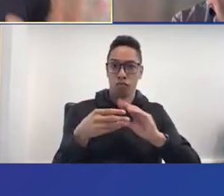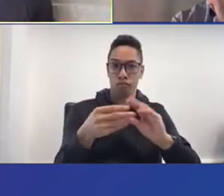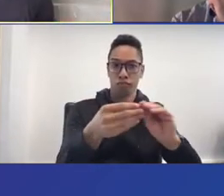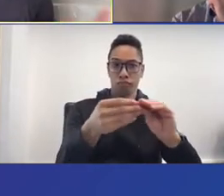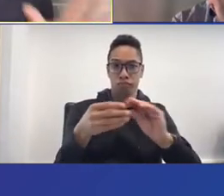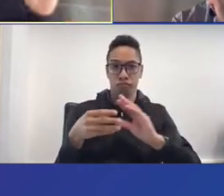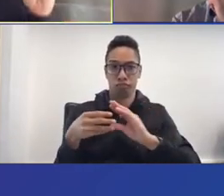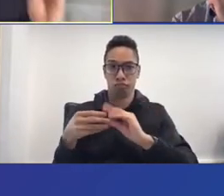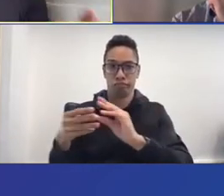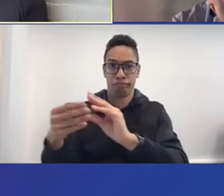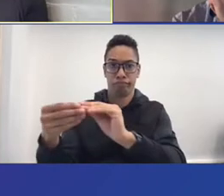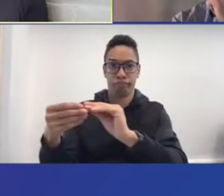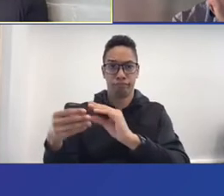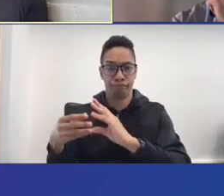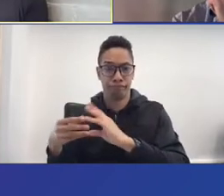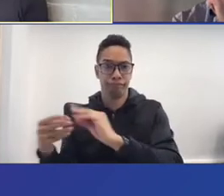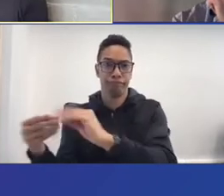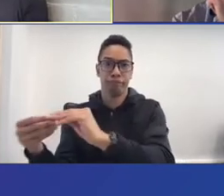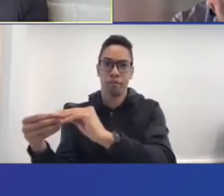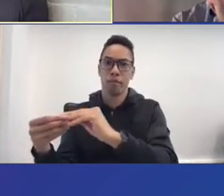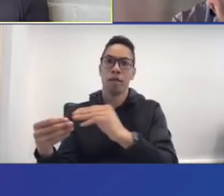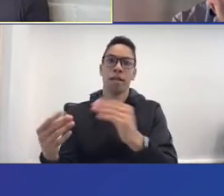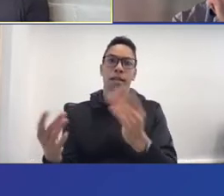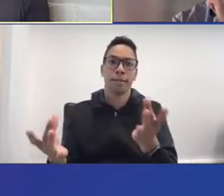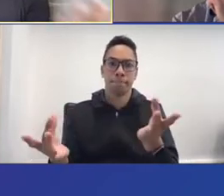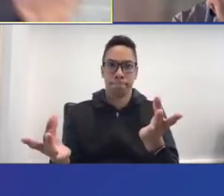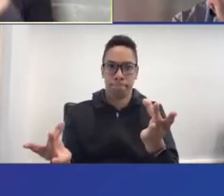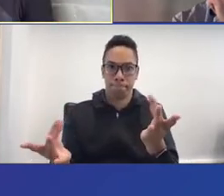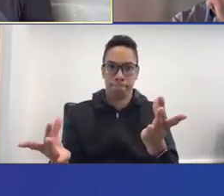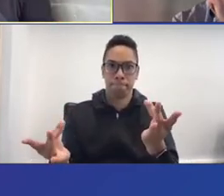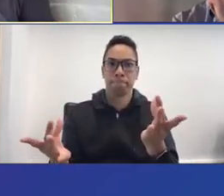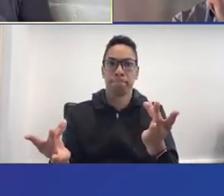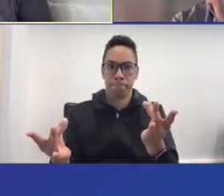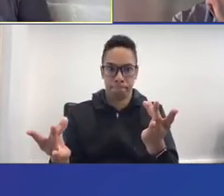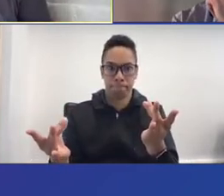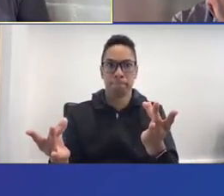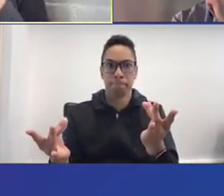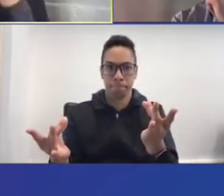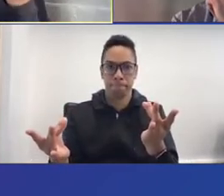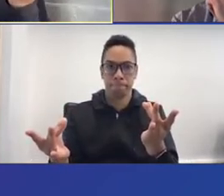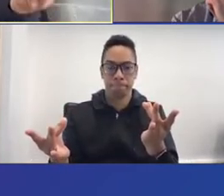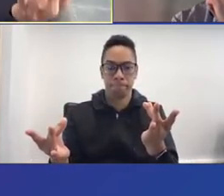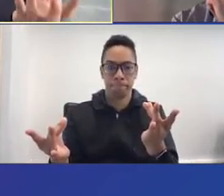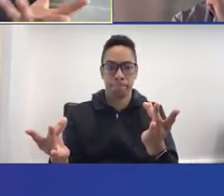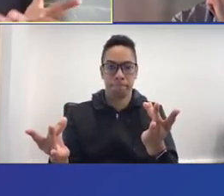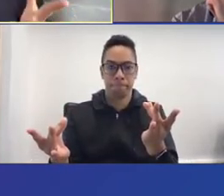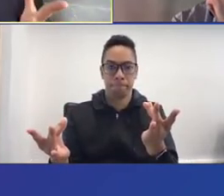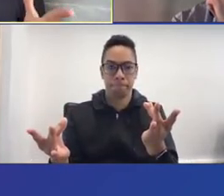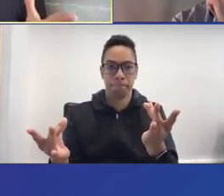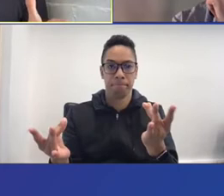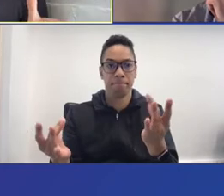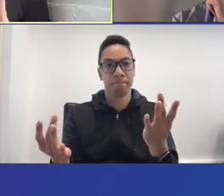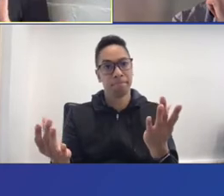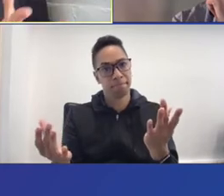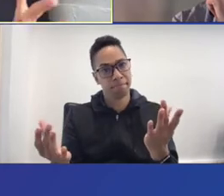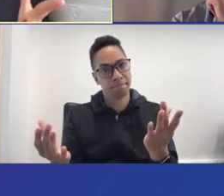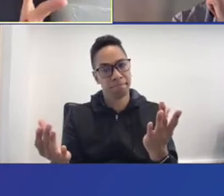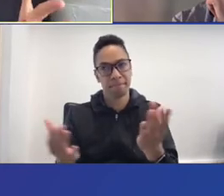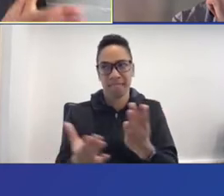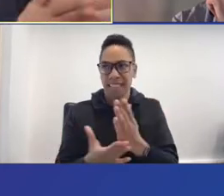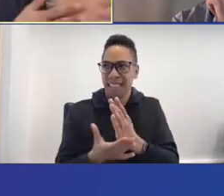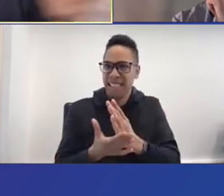that are contentious and difficult, and that somehow artists